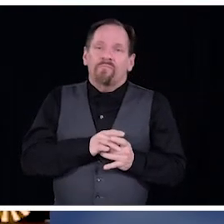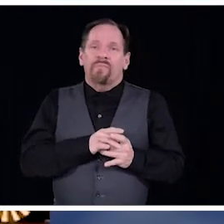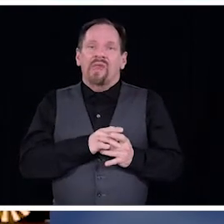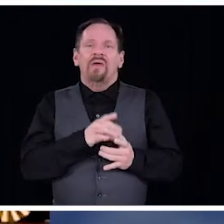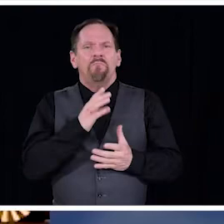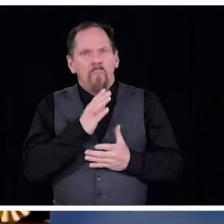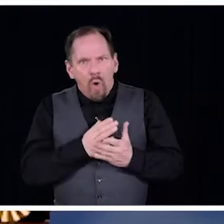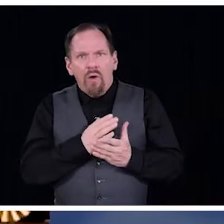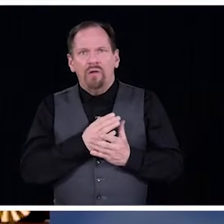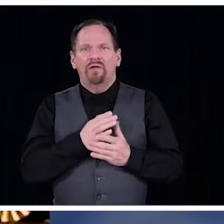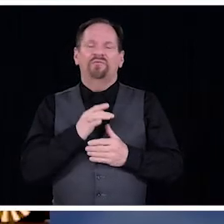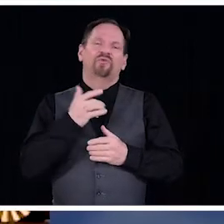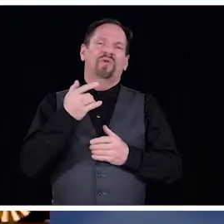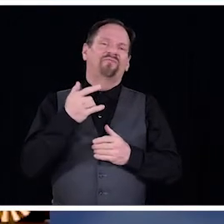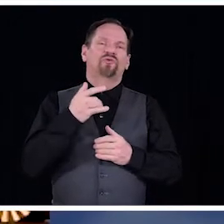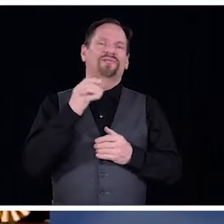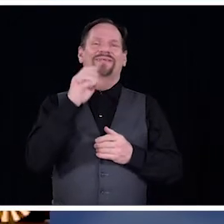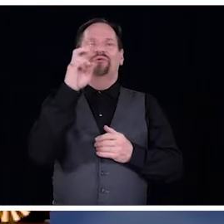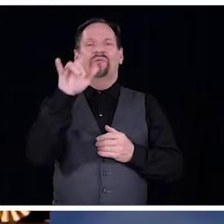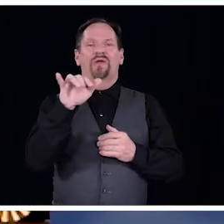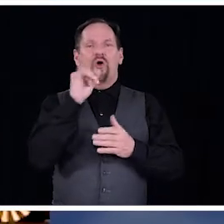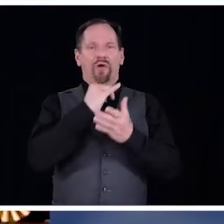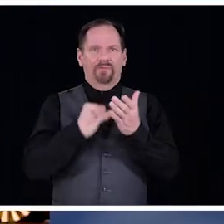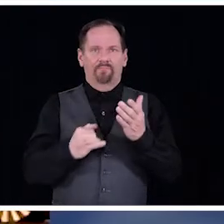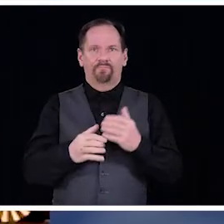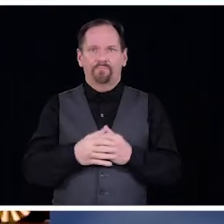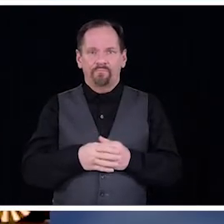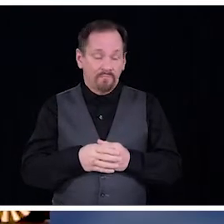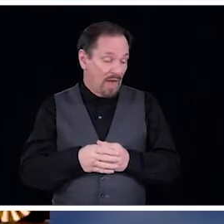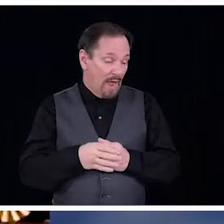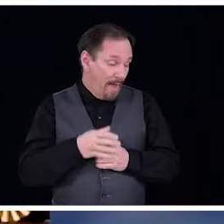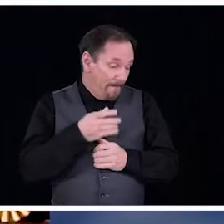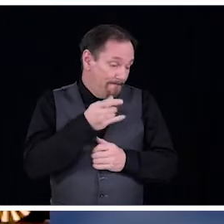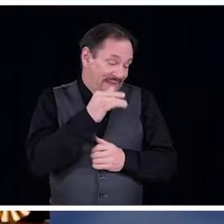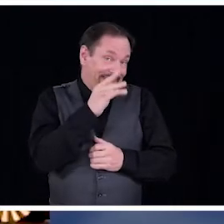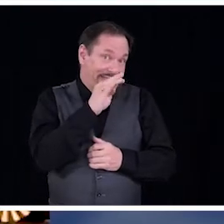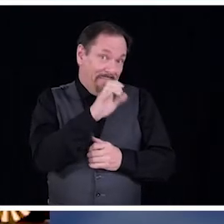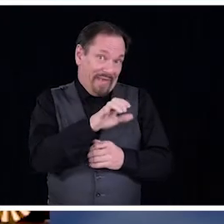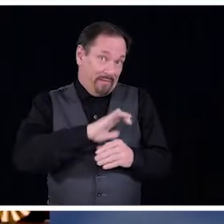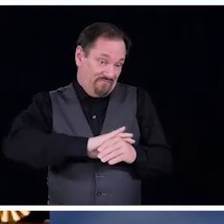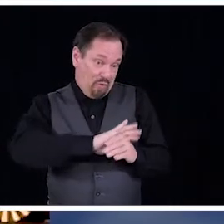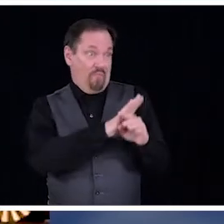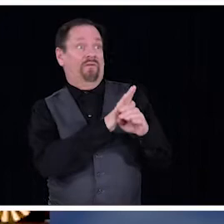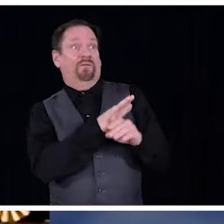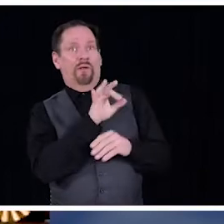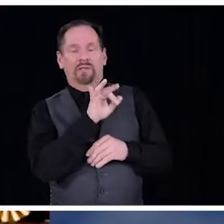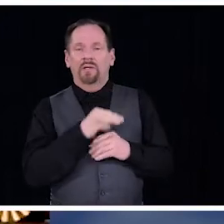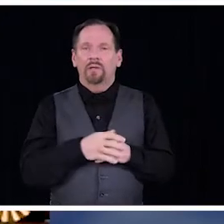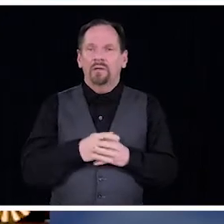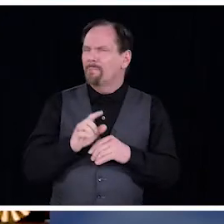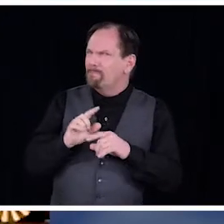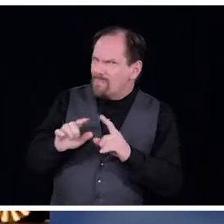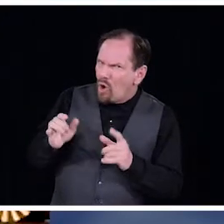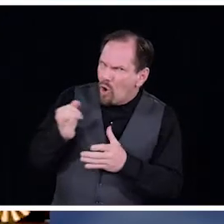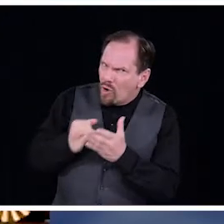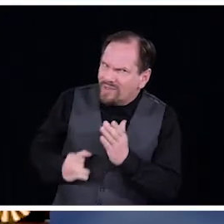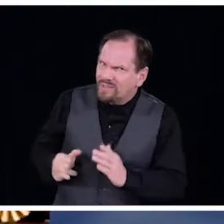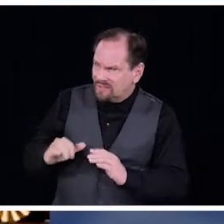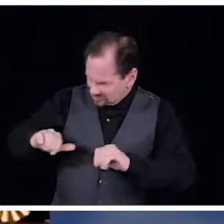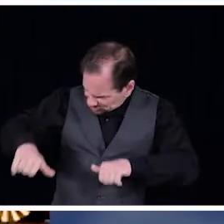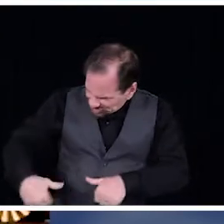21st century artist. Aside from the pandemic, this is something that artists were already facing for many different